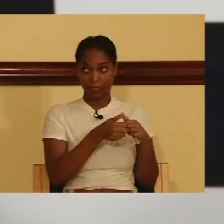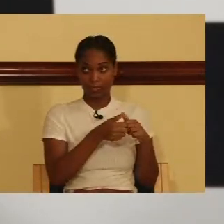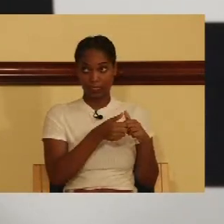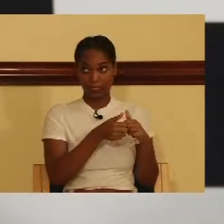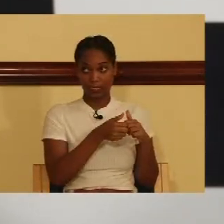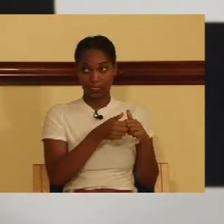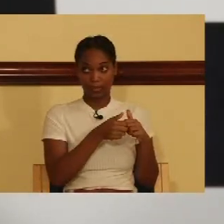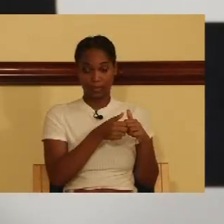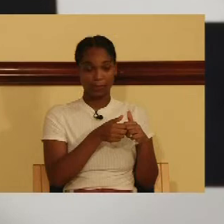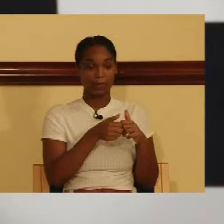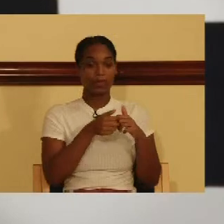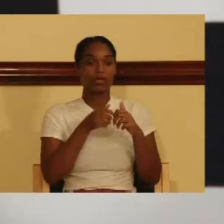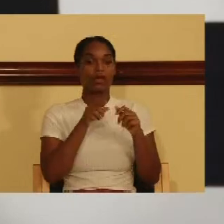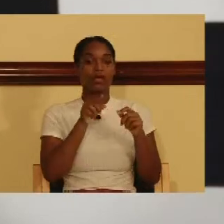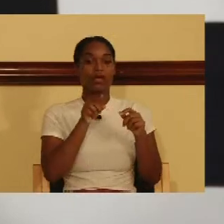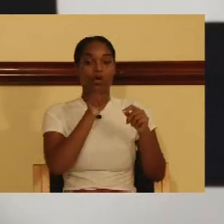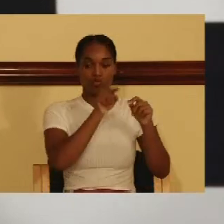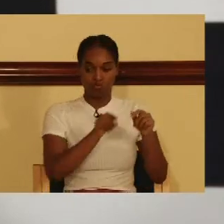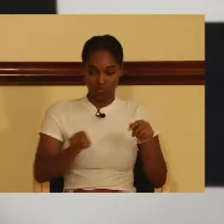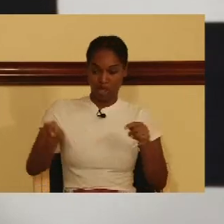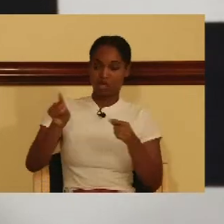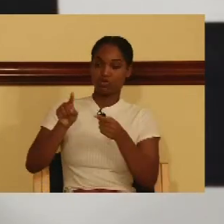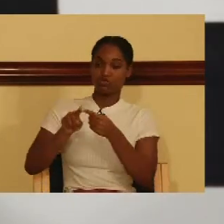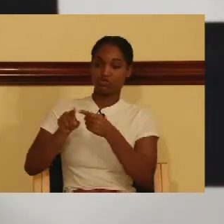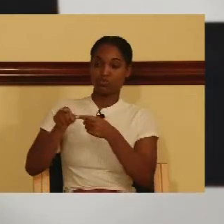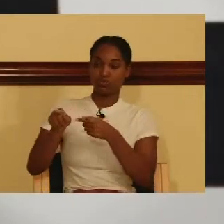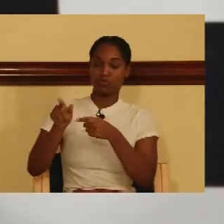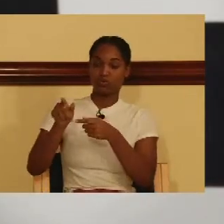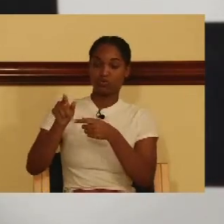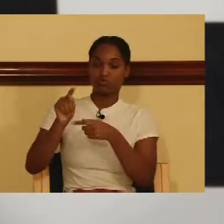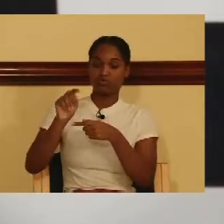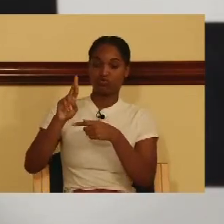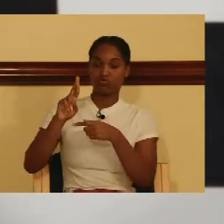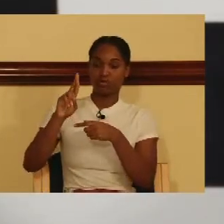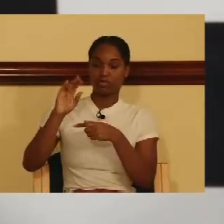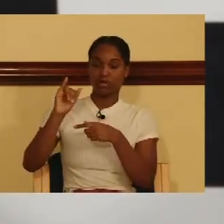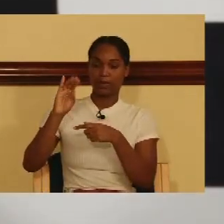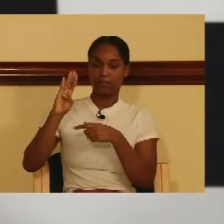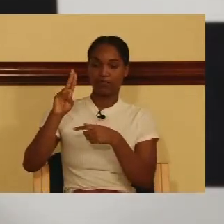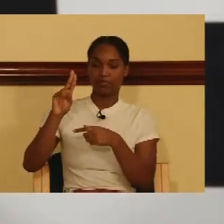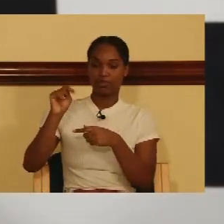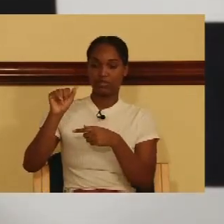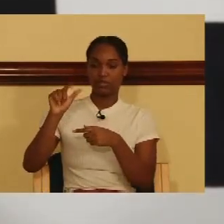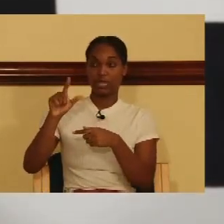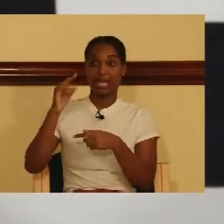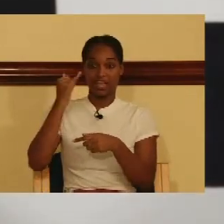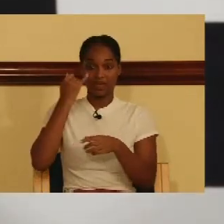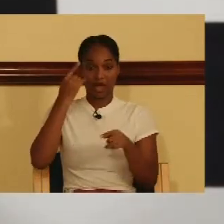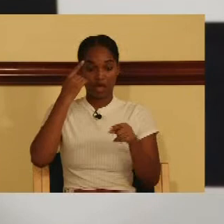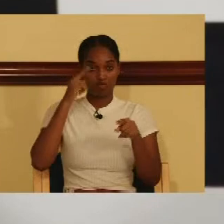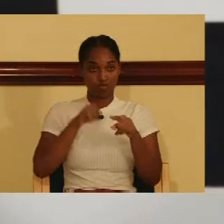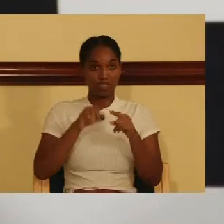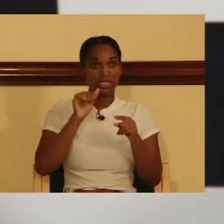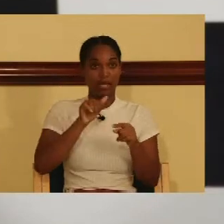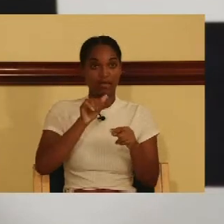direct it to the Disabilities Tribunal, or if the parties agree, they can go to